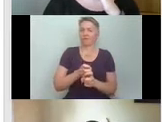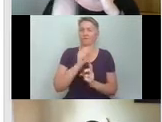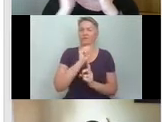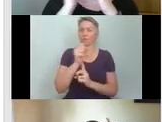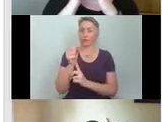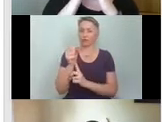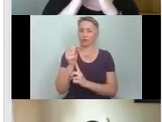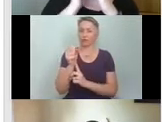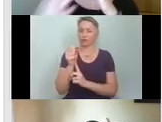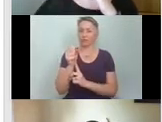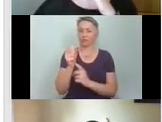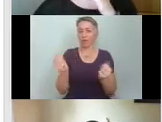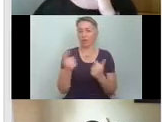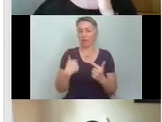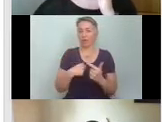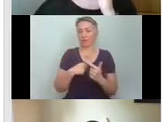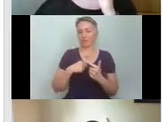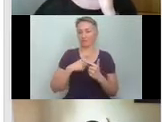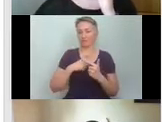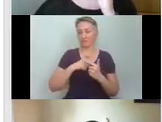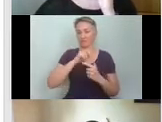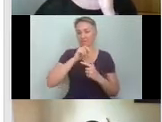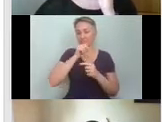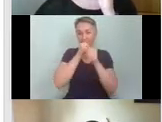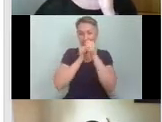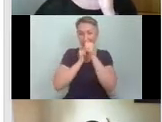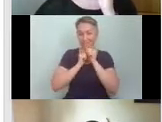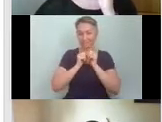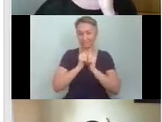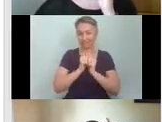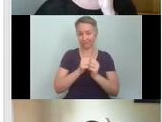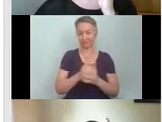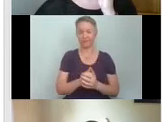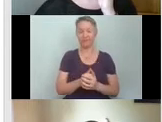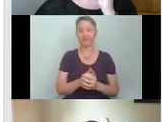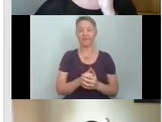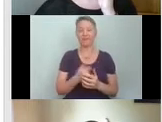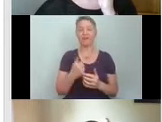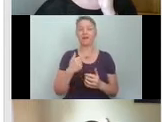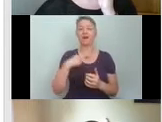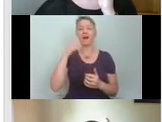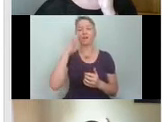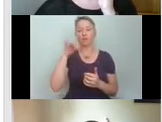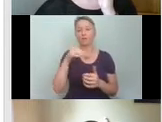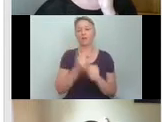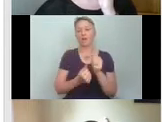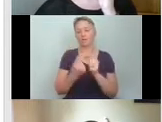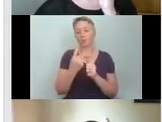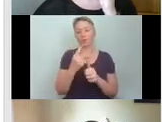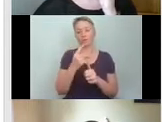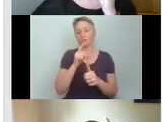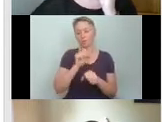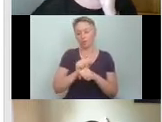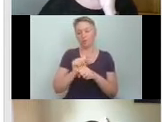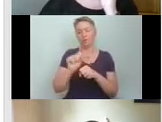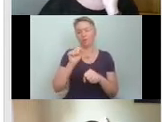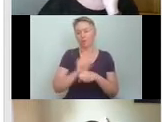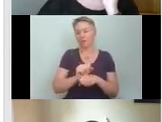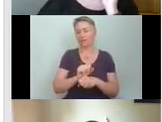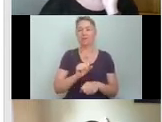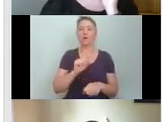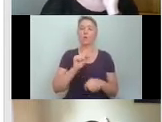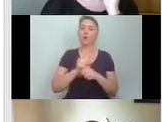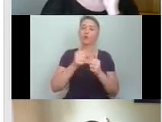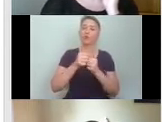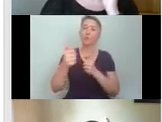situation that we've all been going through. I know everybody has been working hard, working remotely